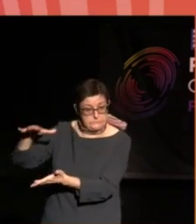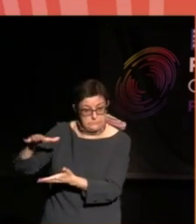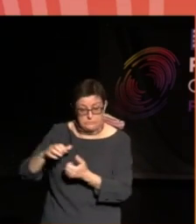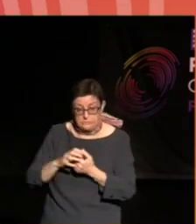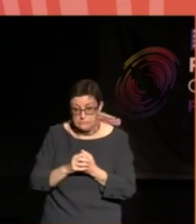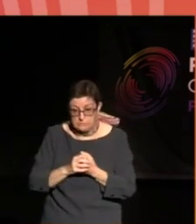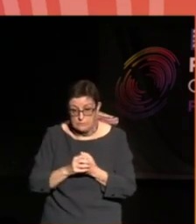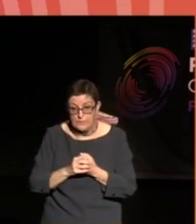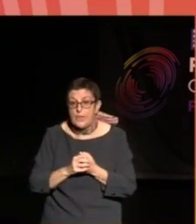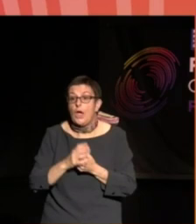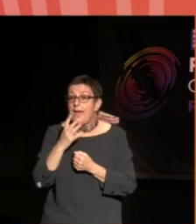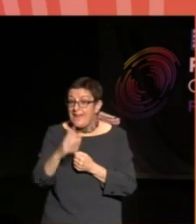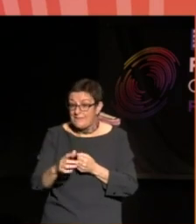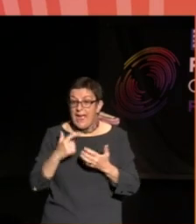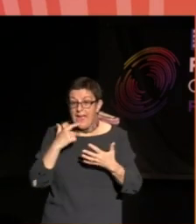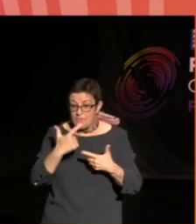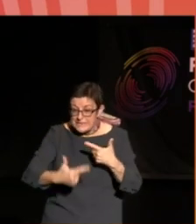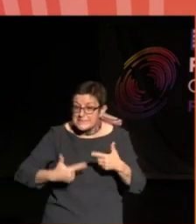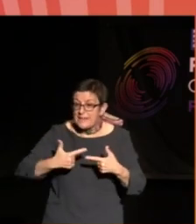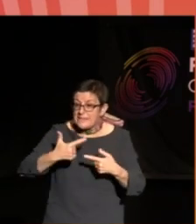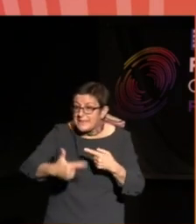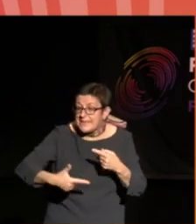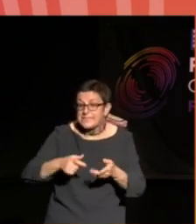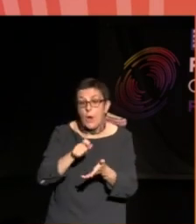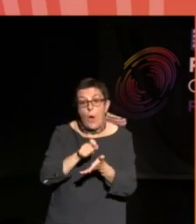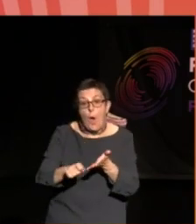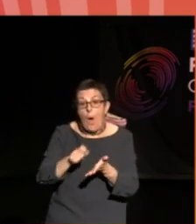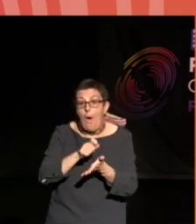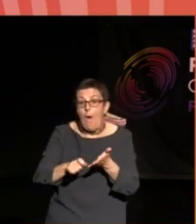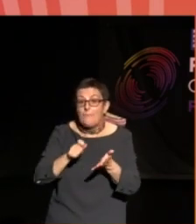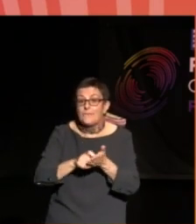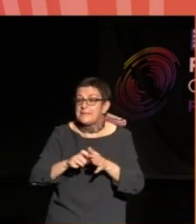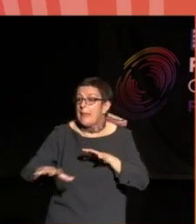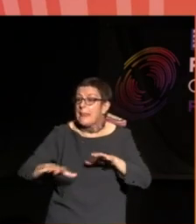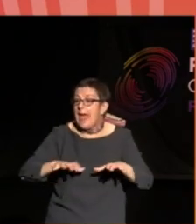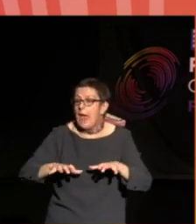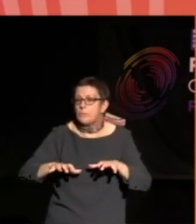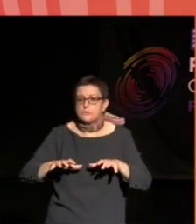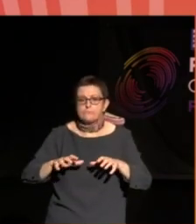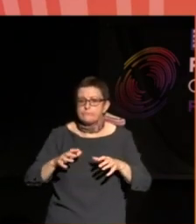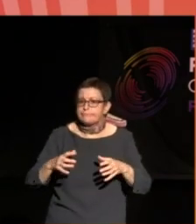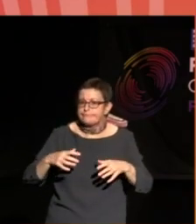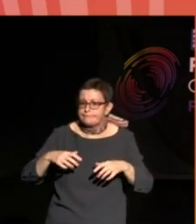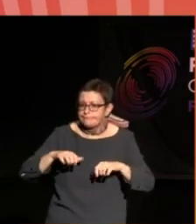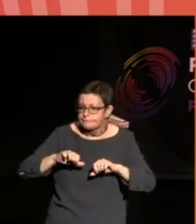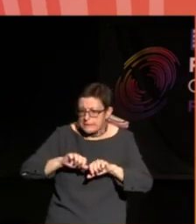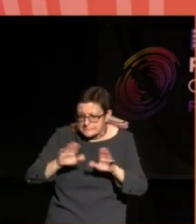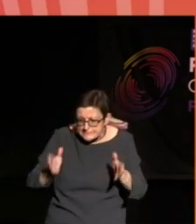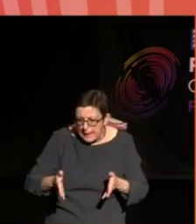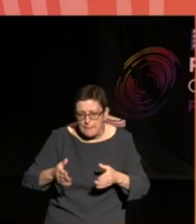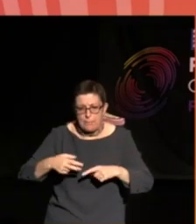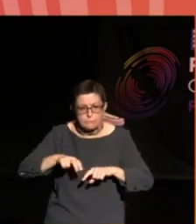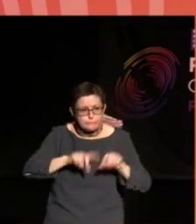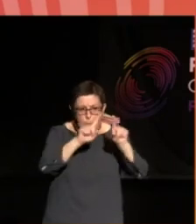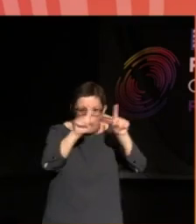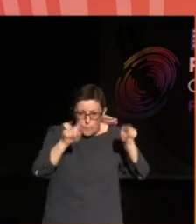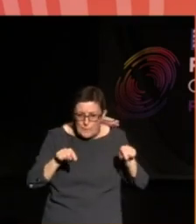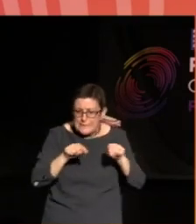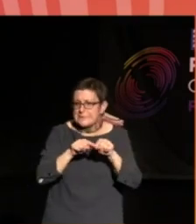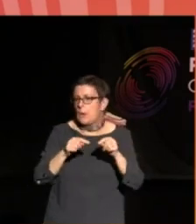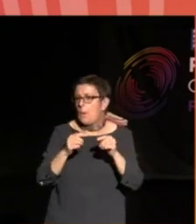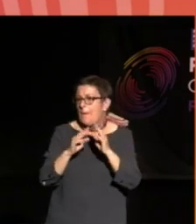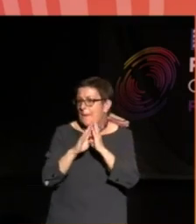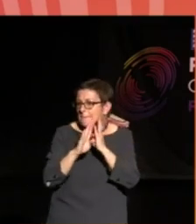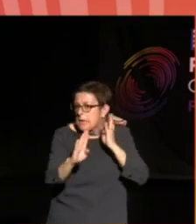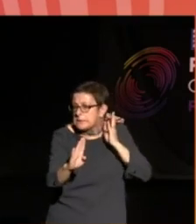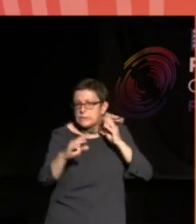fit-outs are thrown away. Offices are fitted out by new companies, and all of that stuff, you know, the windows, the partitions,